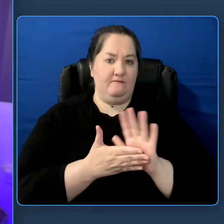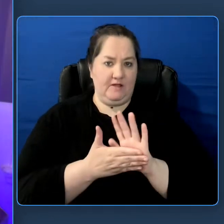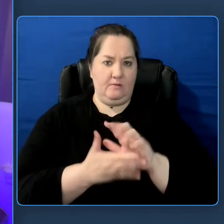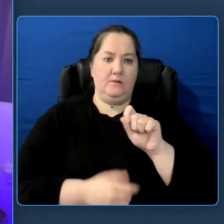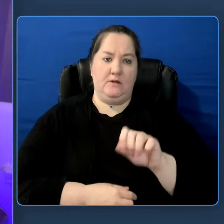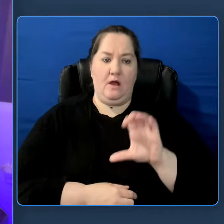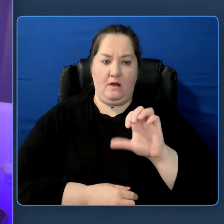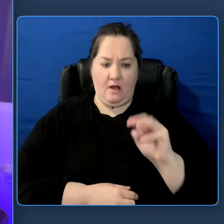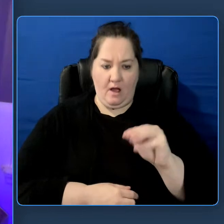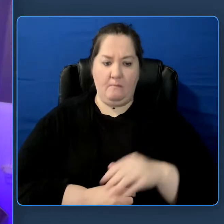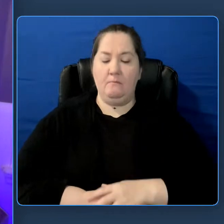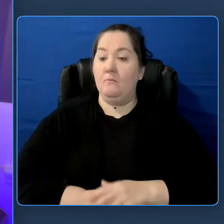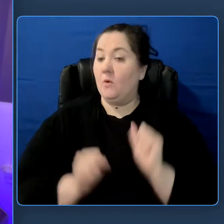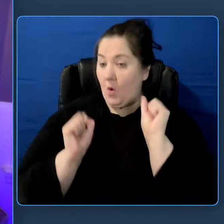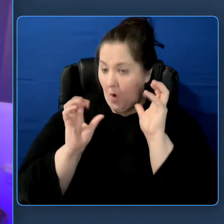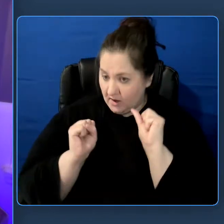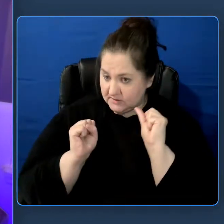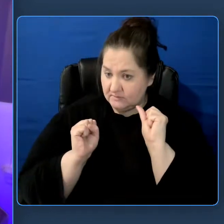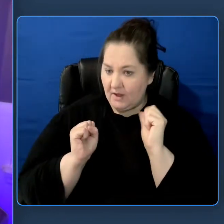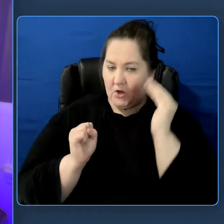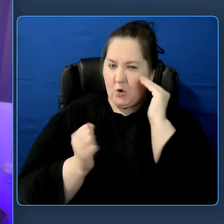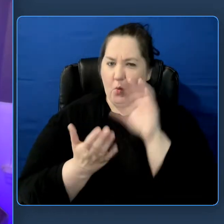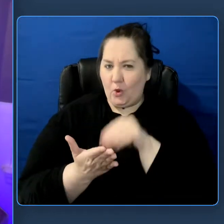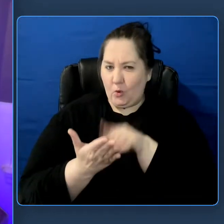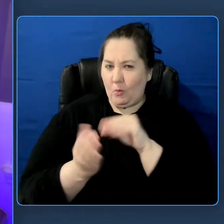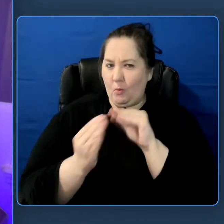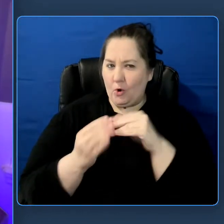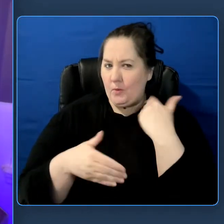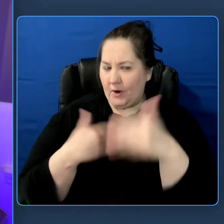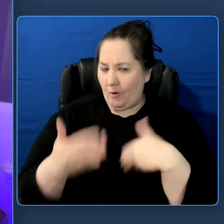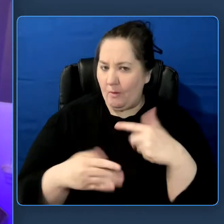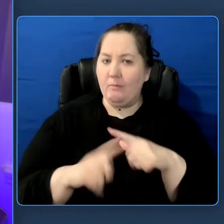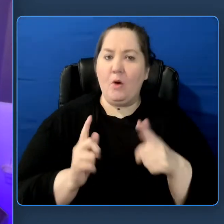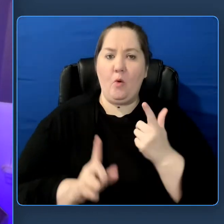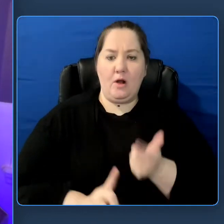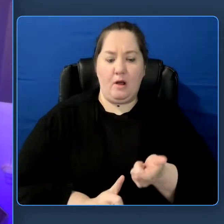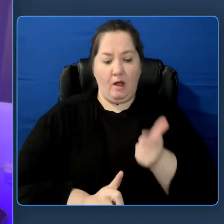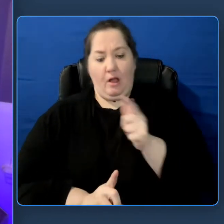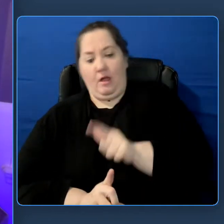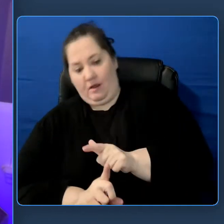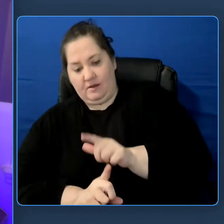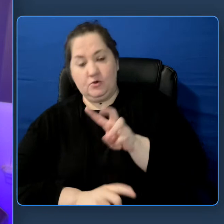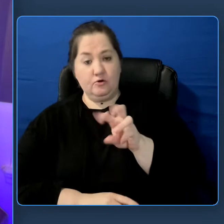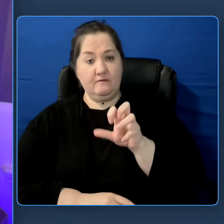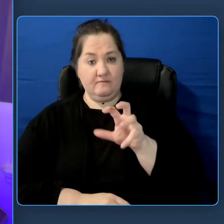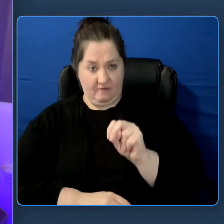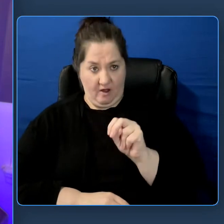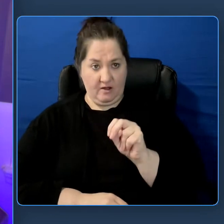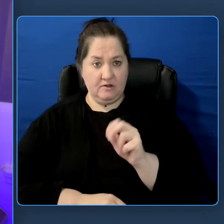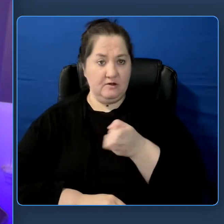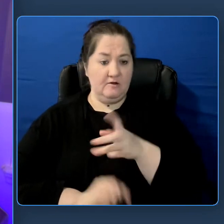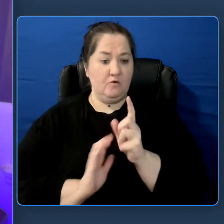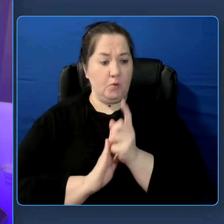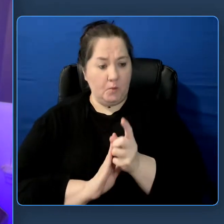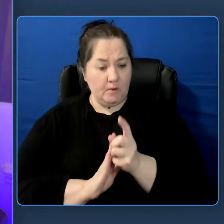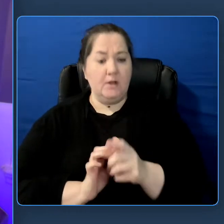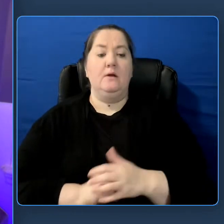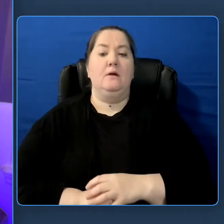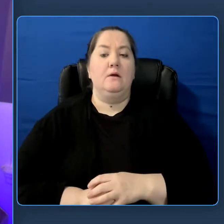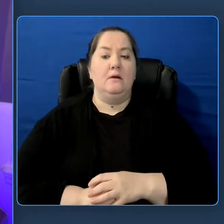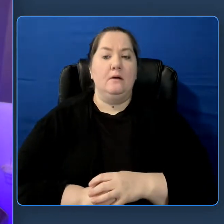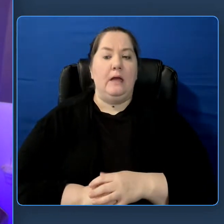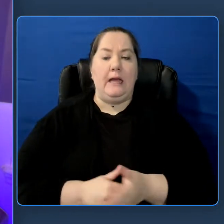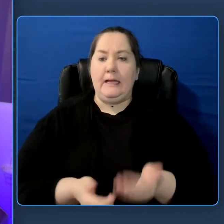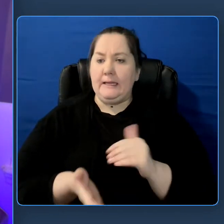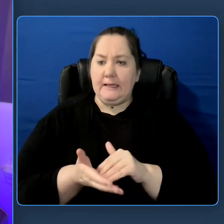Awesome. And I know we'll learn more from Danny as we go, but I wanted to jump over to Vaughn for a few minutes. And again, I just